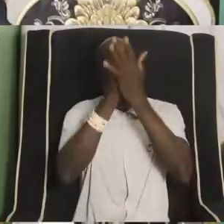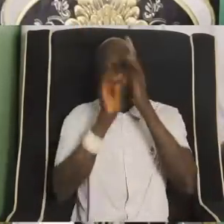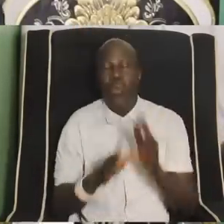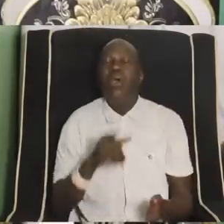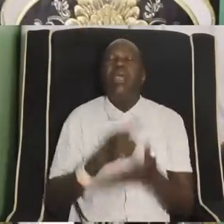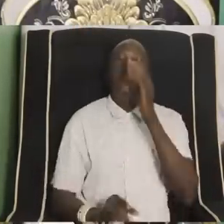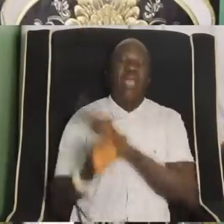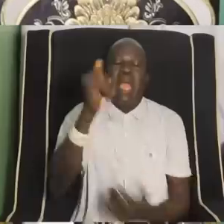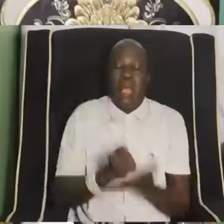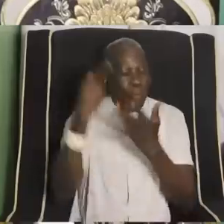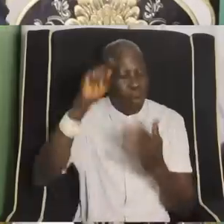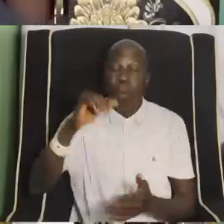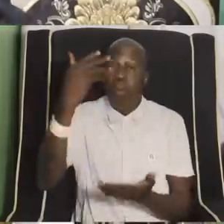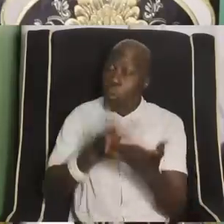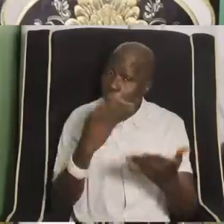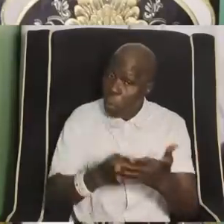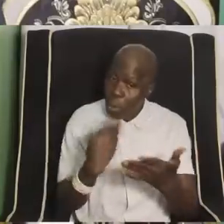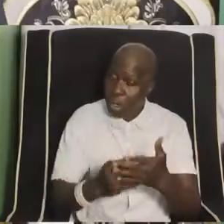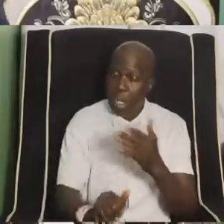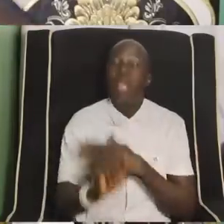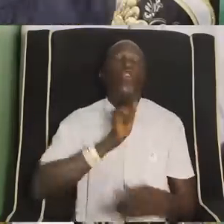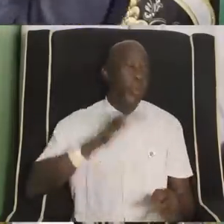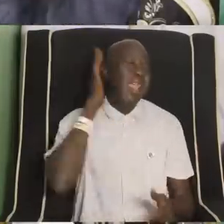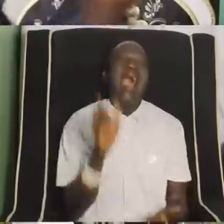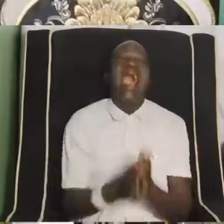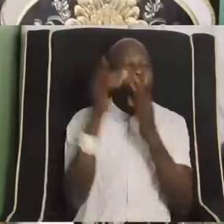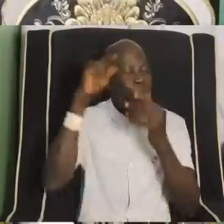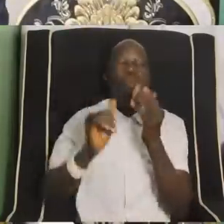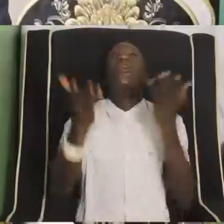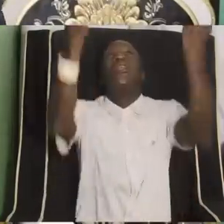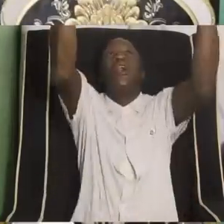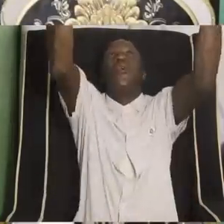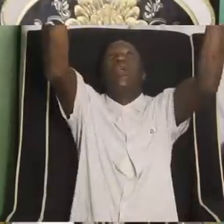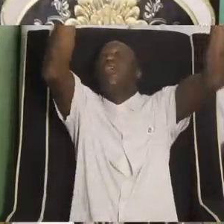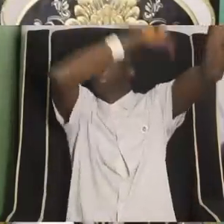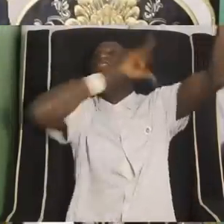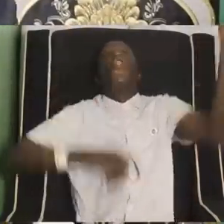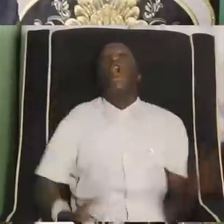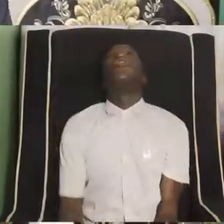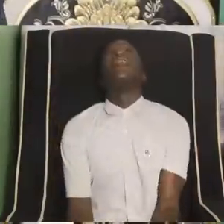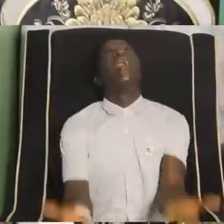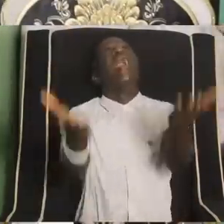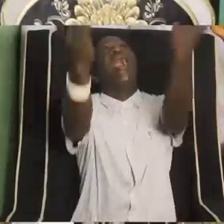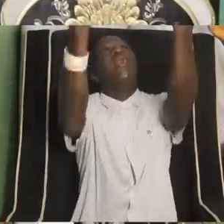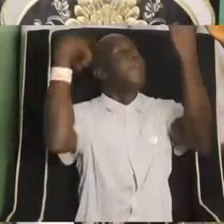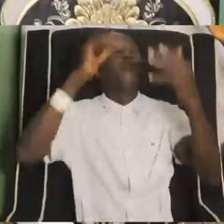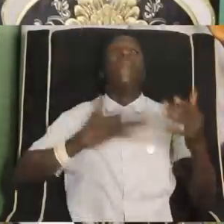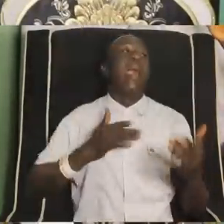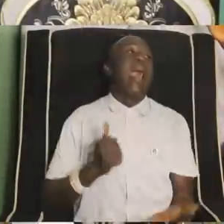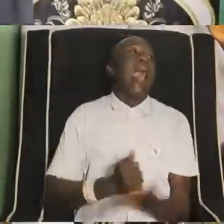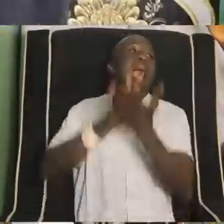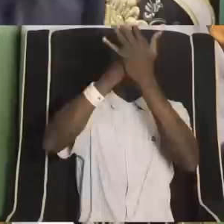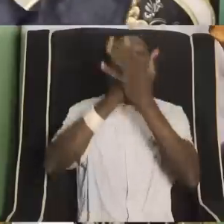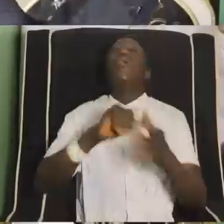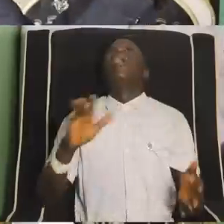his for money. You will ask him. And no one's okay. Lift up your hand. Lord, around. Turn on the man.